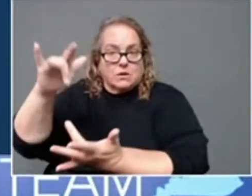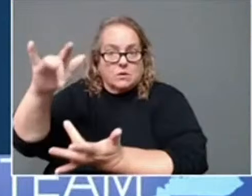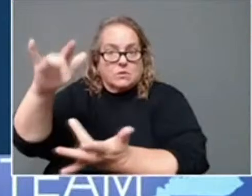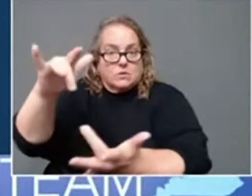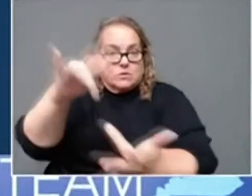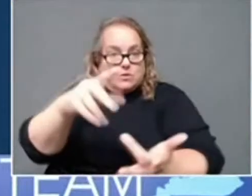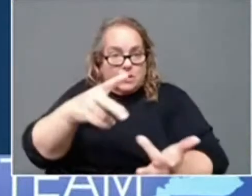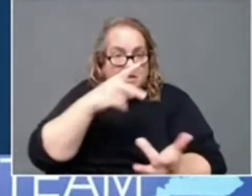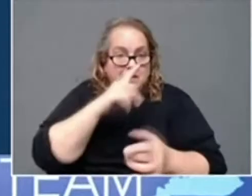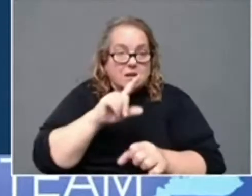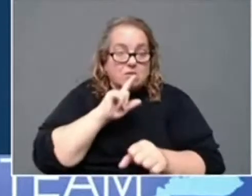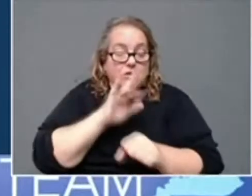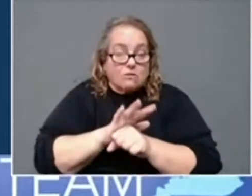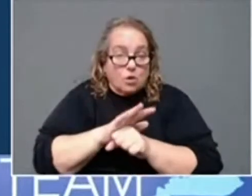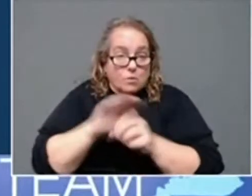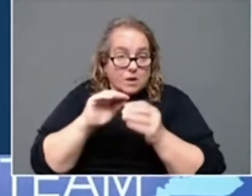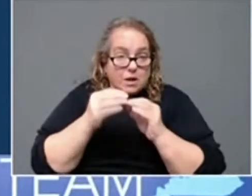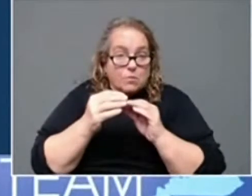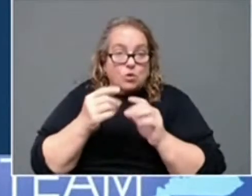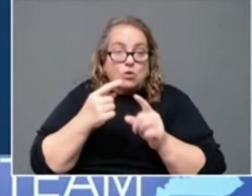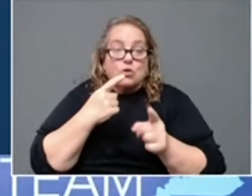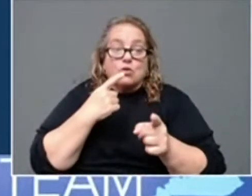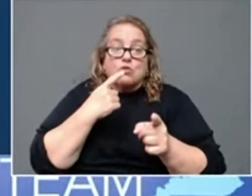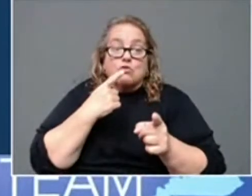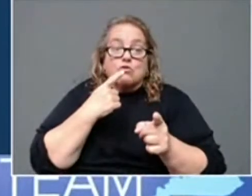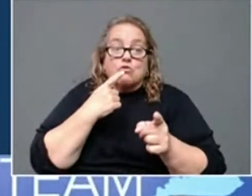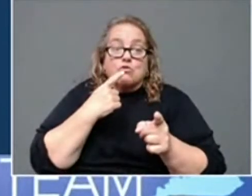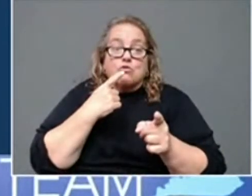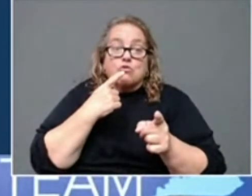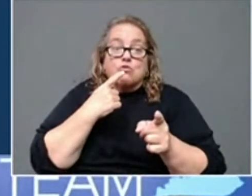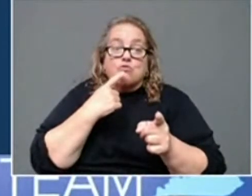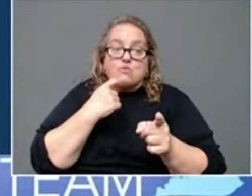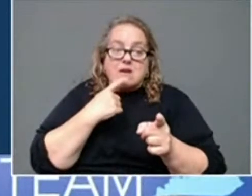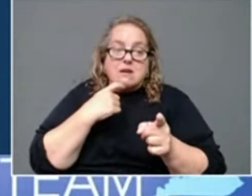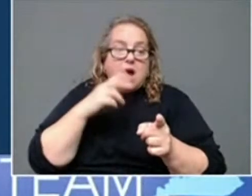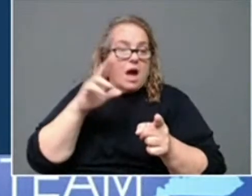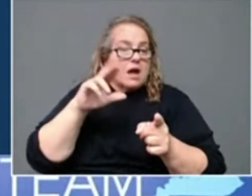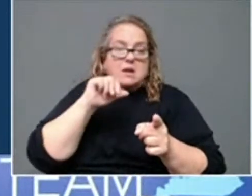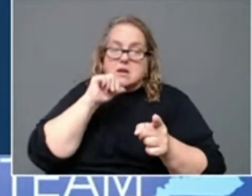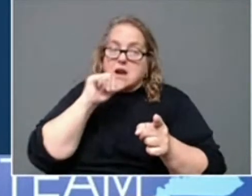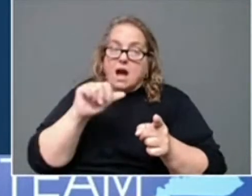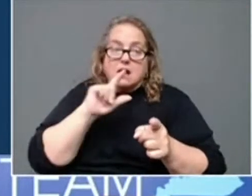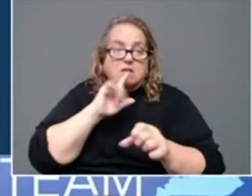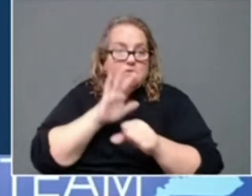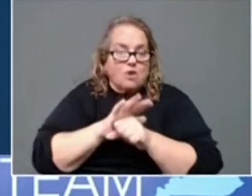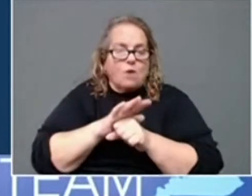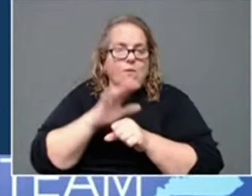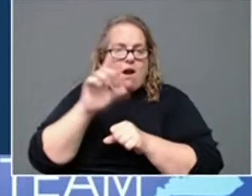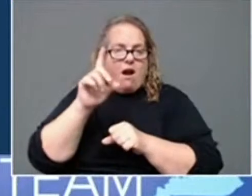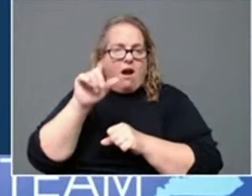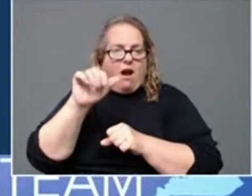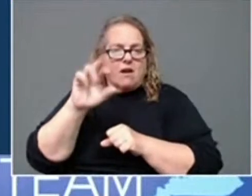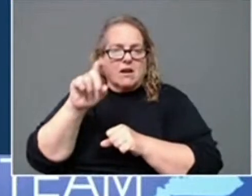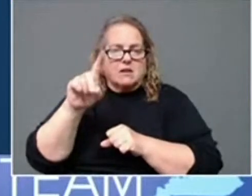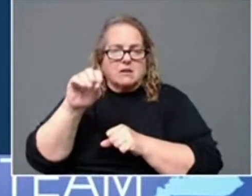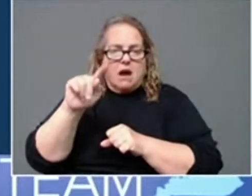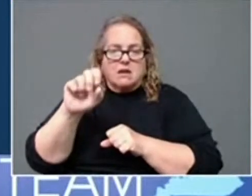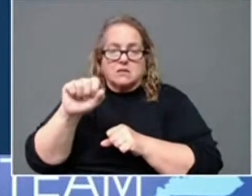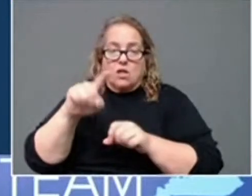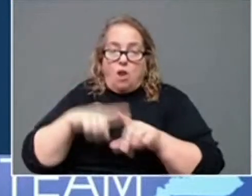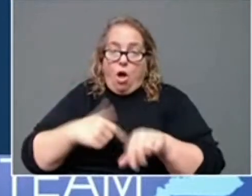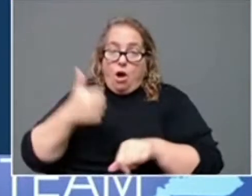confirmed is red, unconfirmed is blue, and the dots happened outside of our state. So the longest track, I believe we're up to